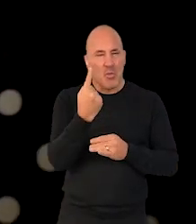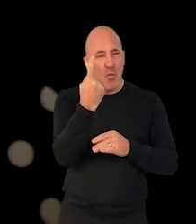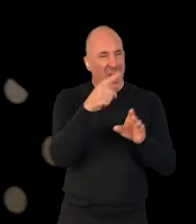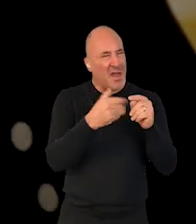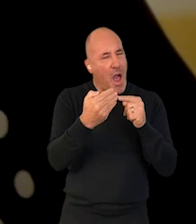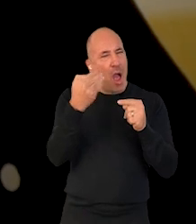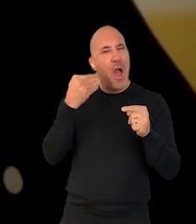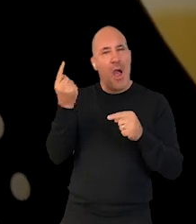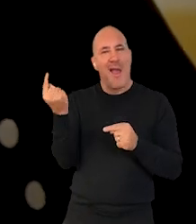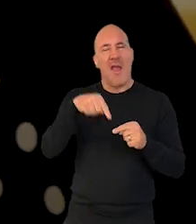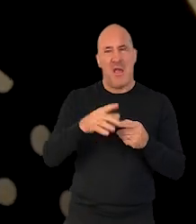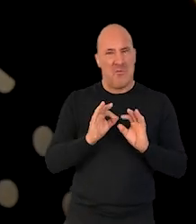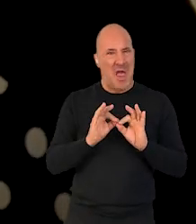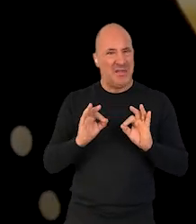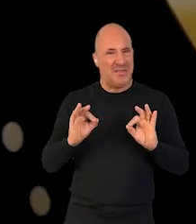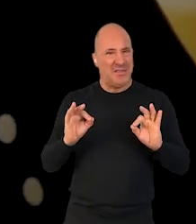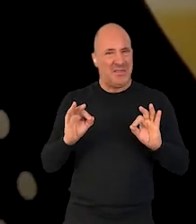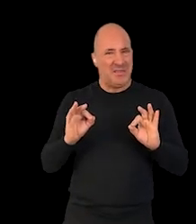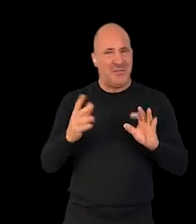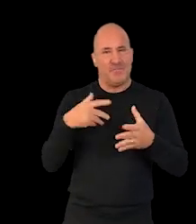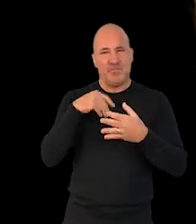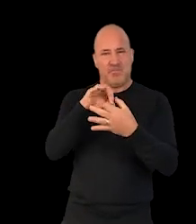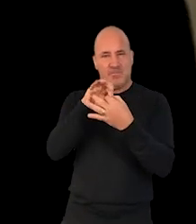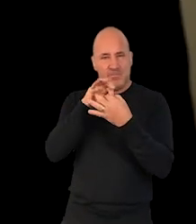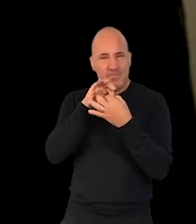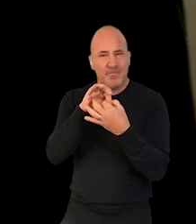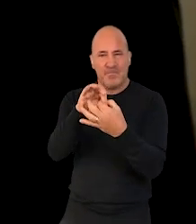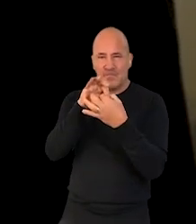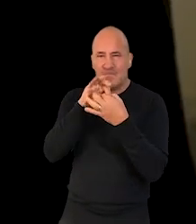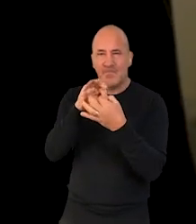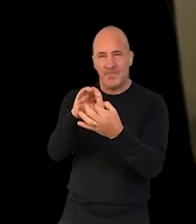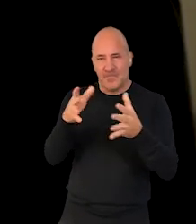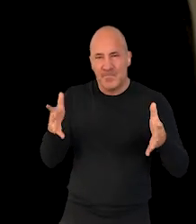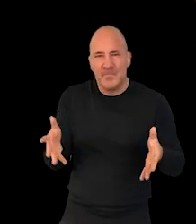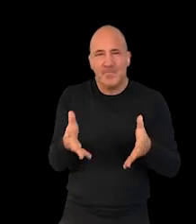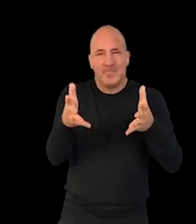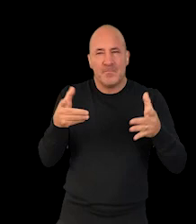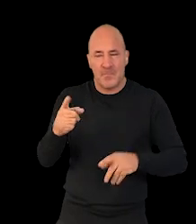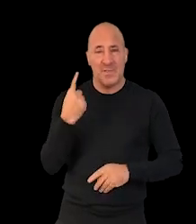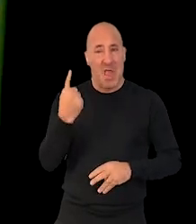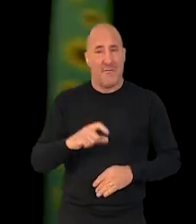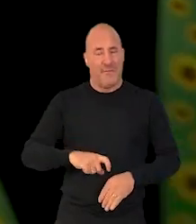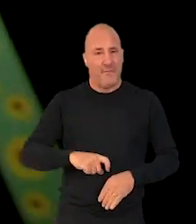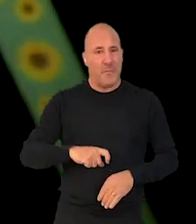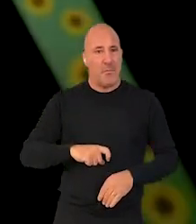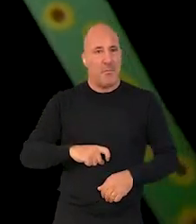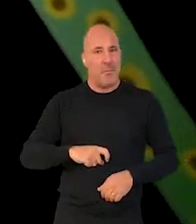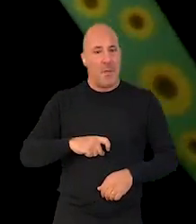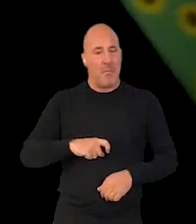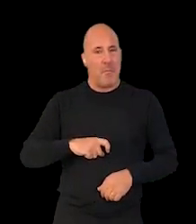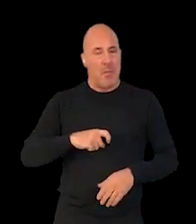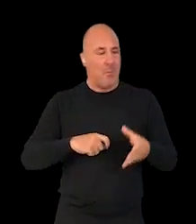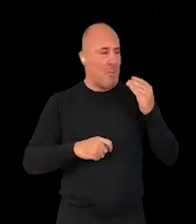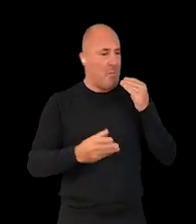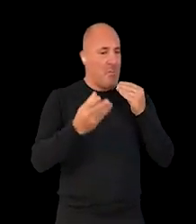she was very quiet when she came to us about over a year ago, and we worked together, and